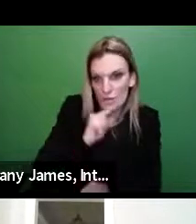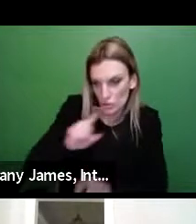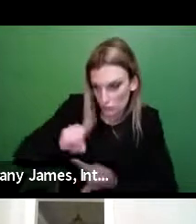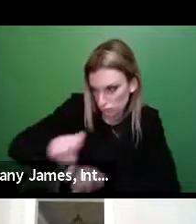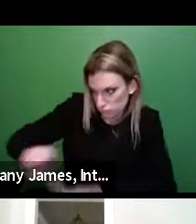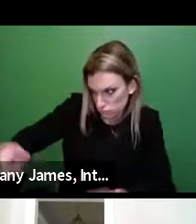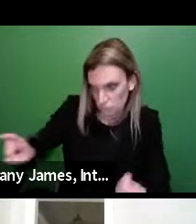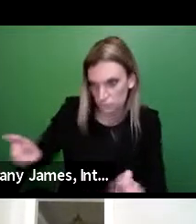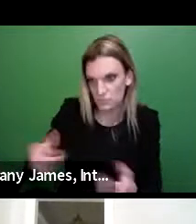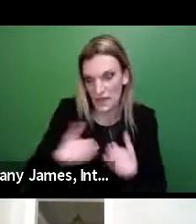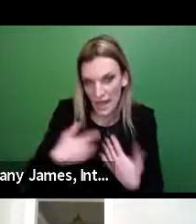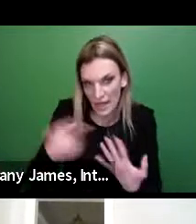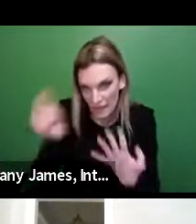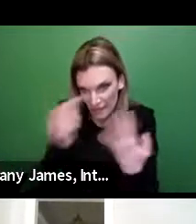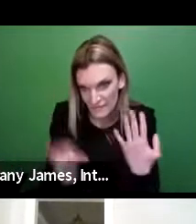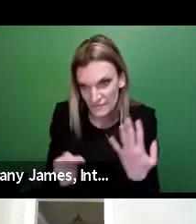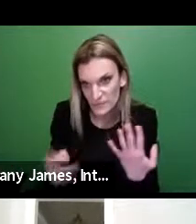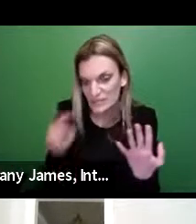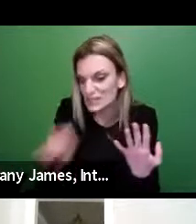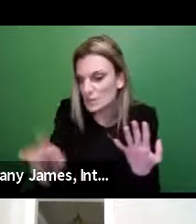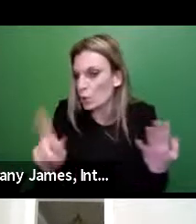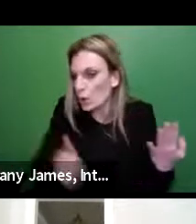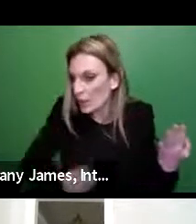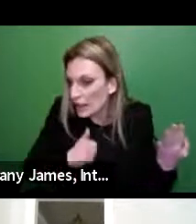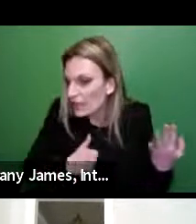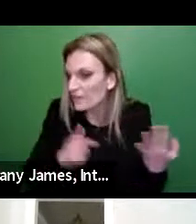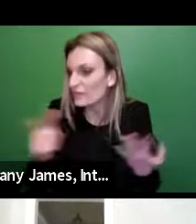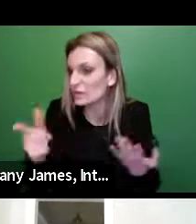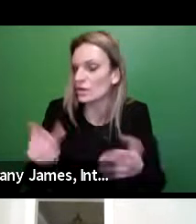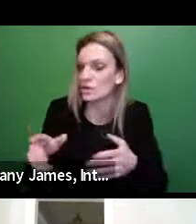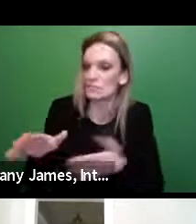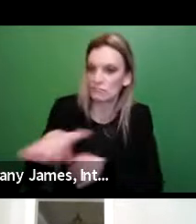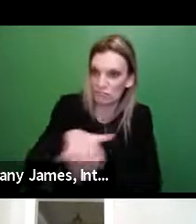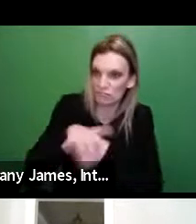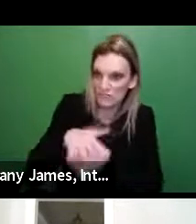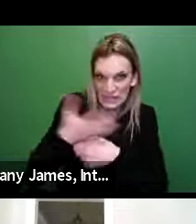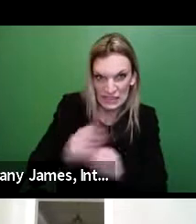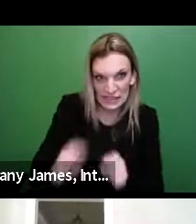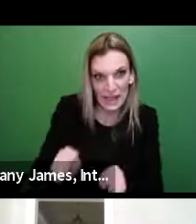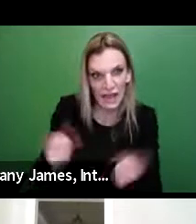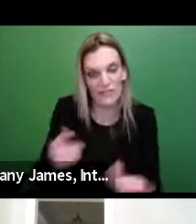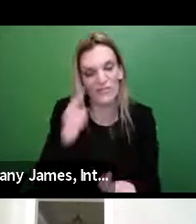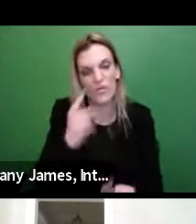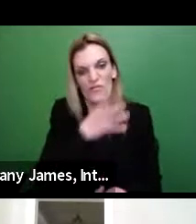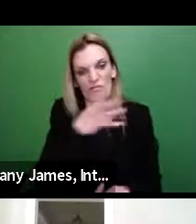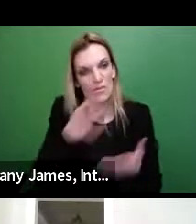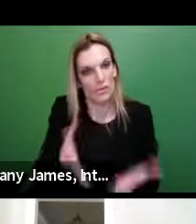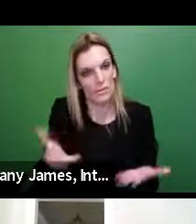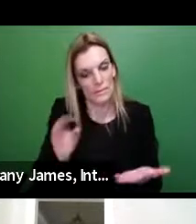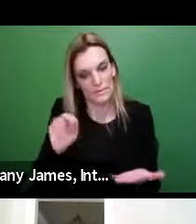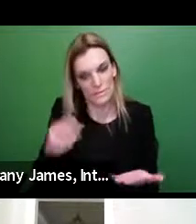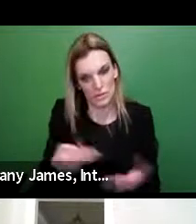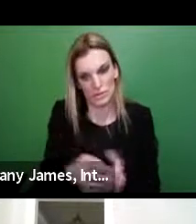we hope to be able to look at the conditions and issues farmworkers face in Michigan. A couple of quick things that we'll